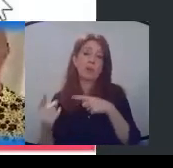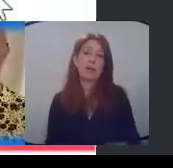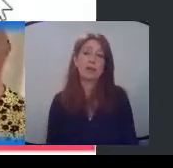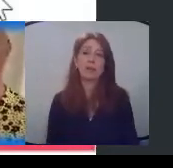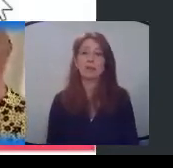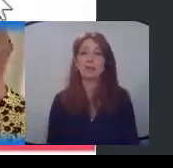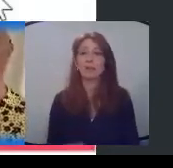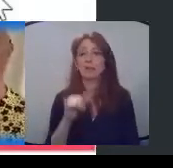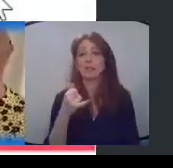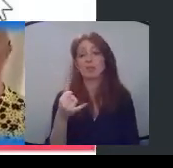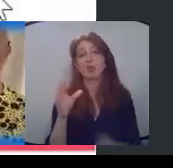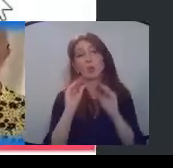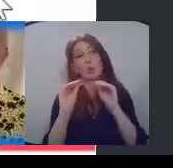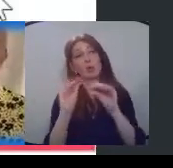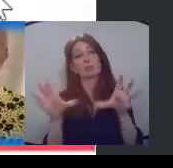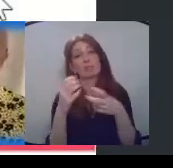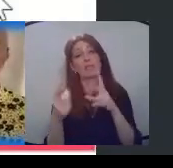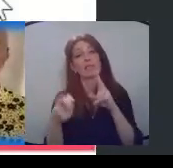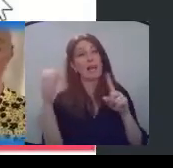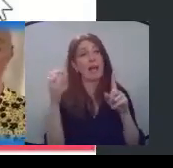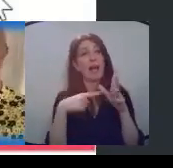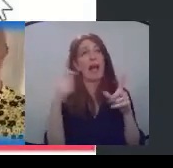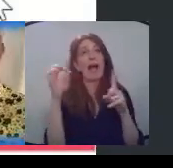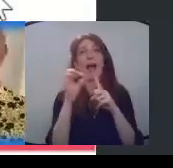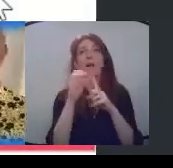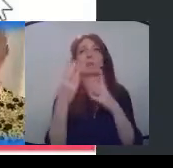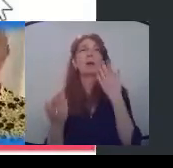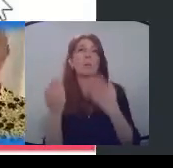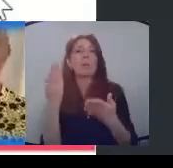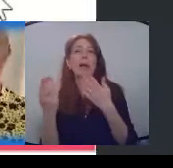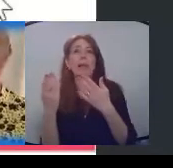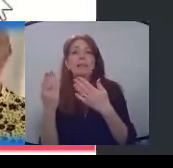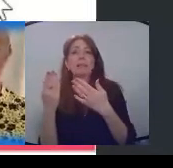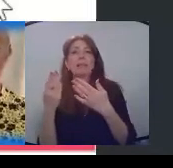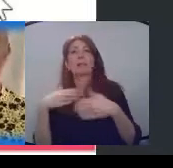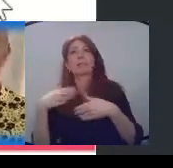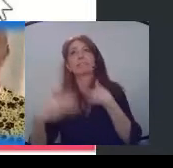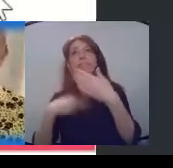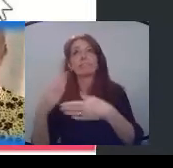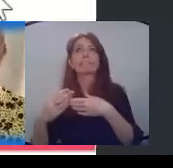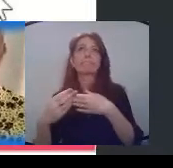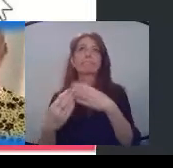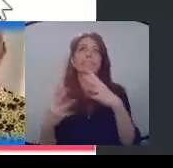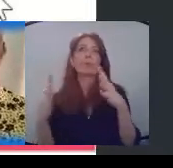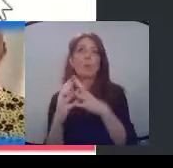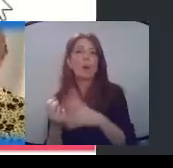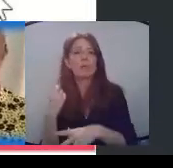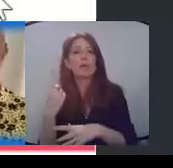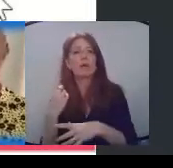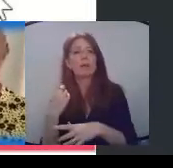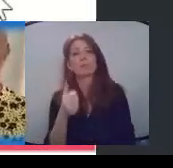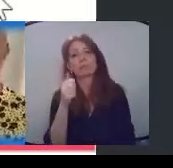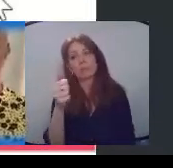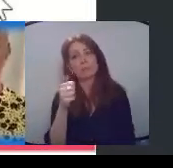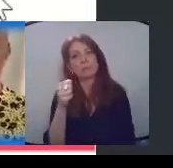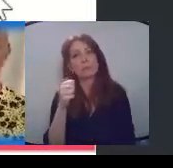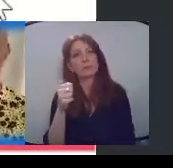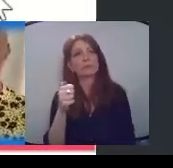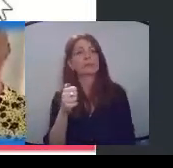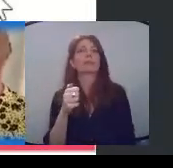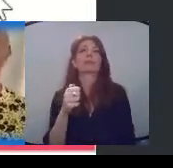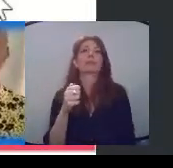something like that, would appear on the app compared to, that never-ending WhatsApp thread that you would have to serve on an individual